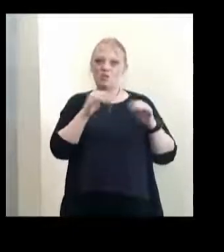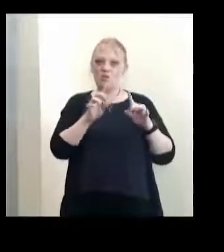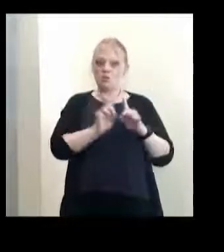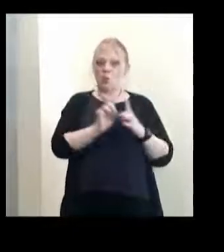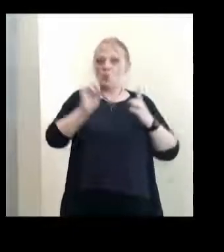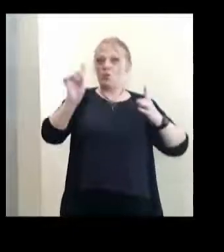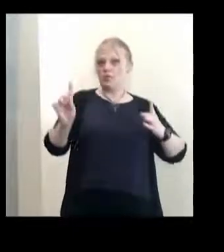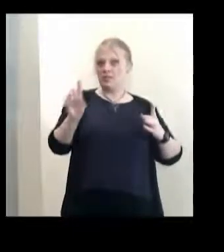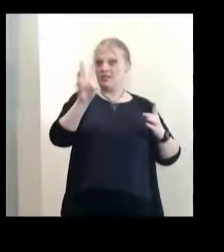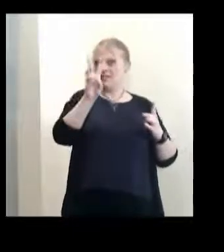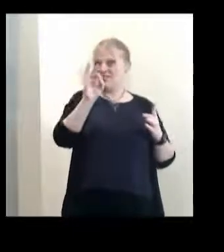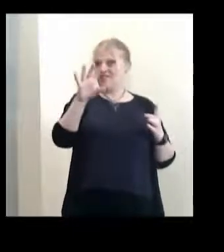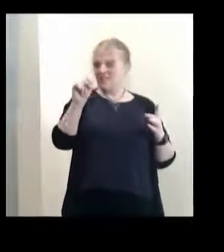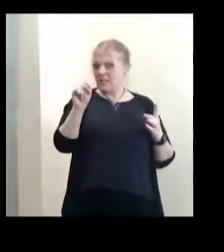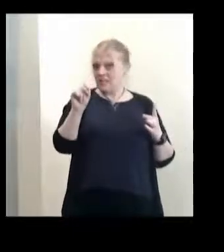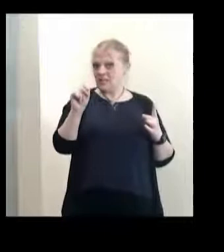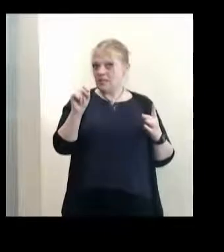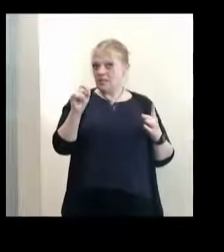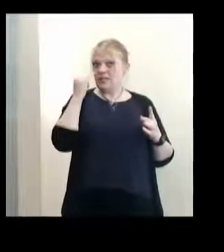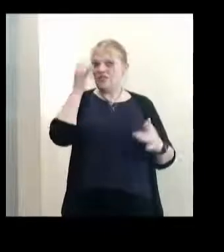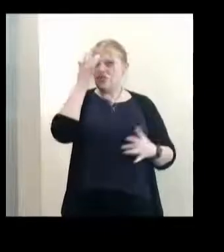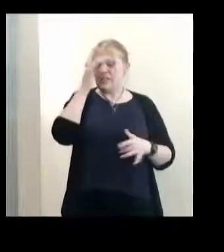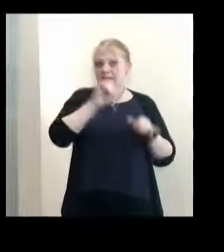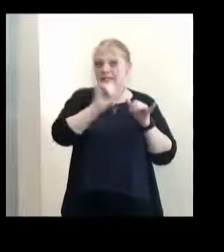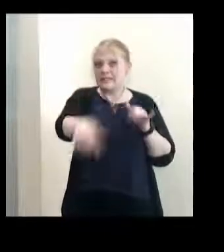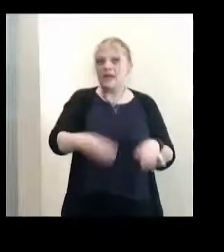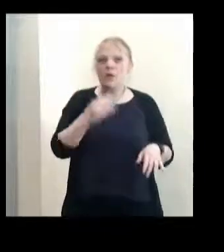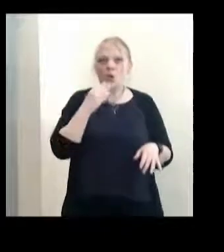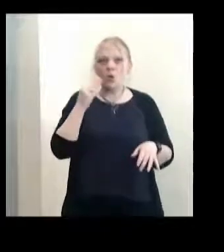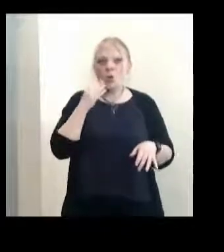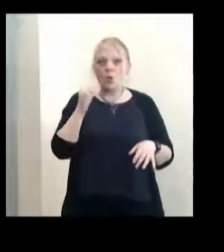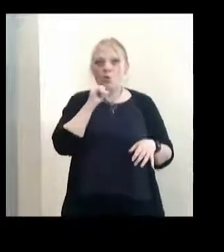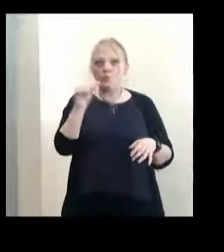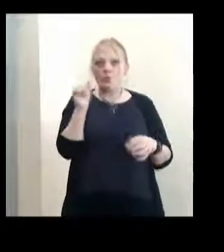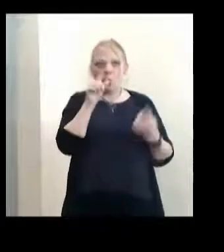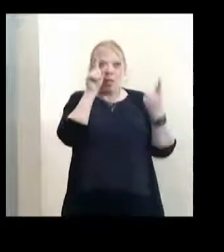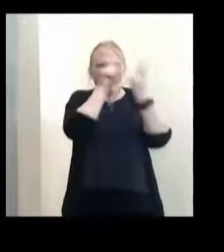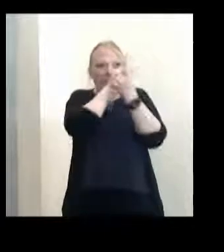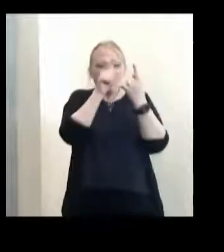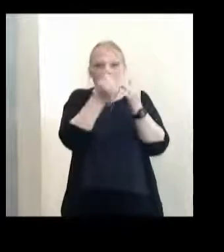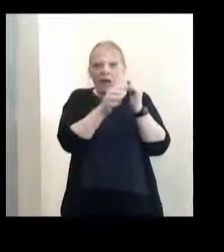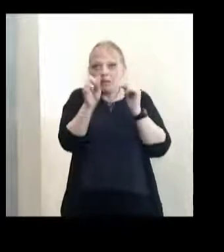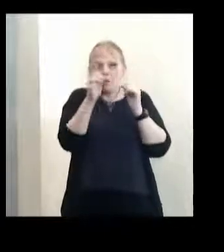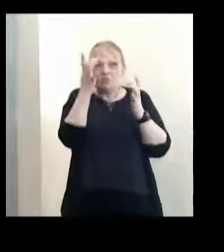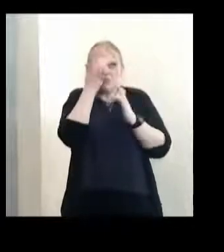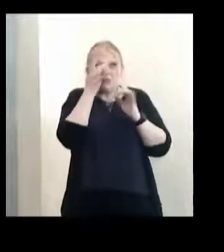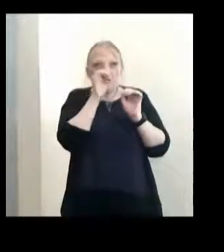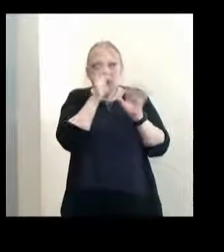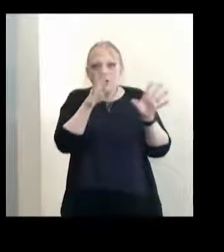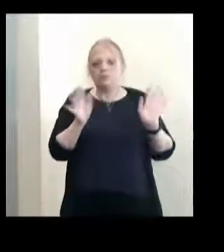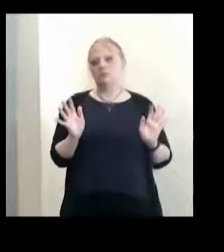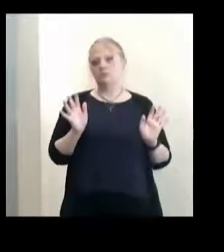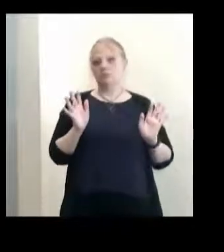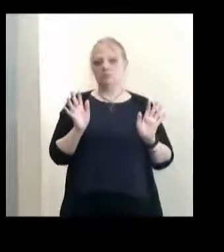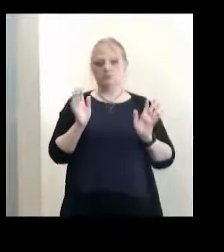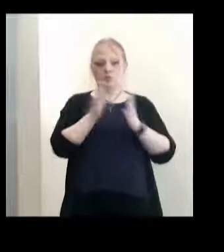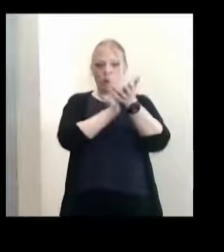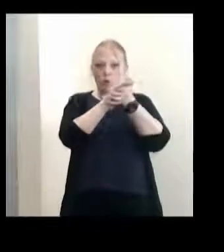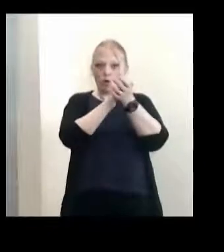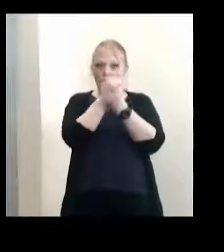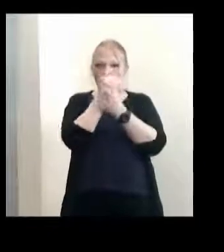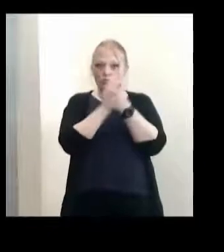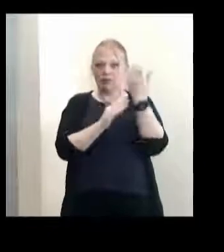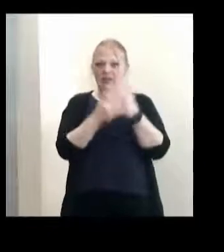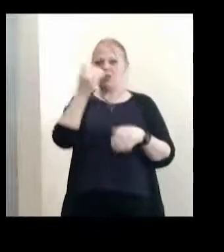6 feet apart. If you're sick, stay at home. Don't go near anybody that's sick, and keep your hands washed. And then know